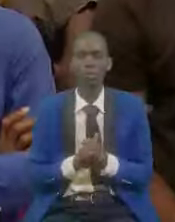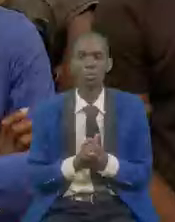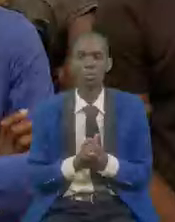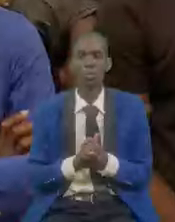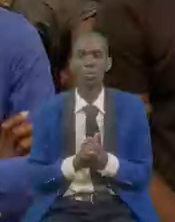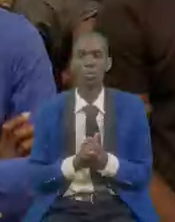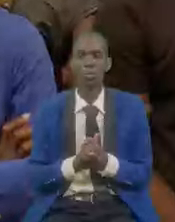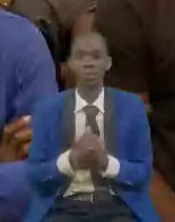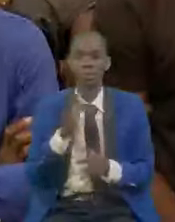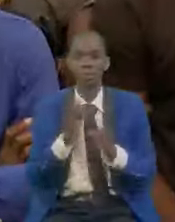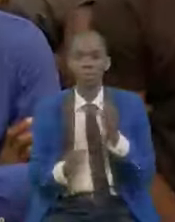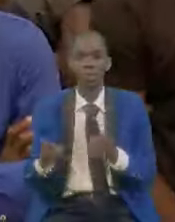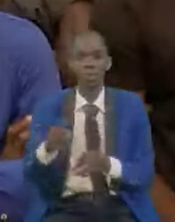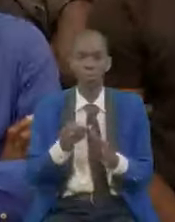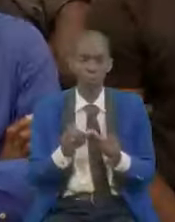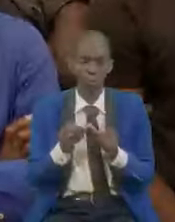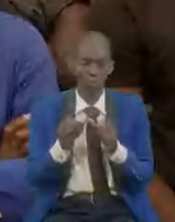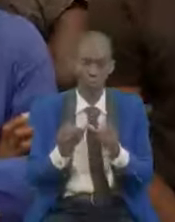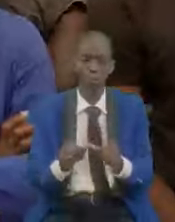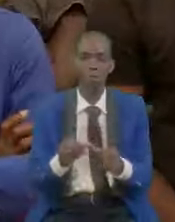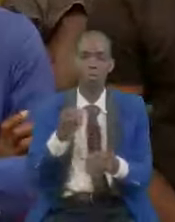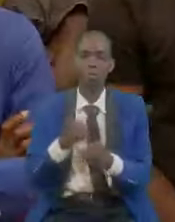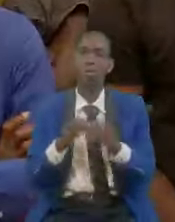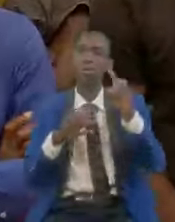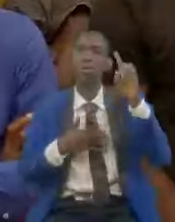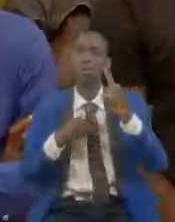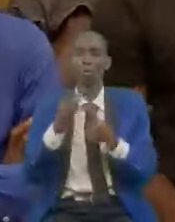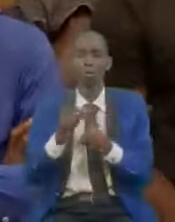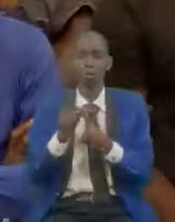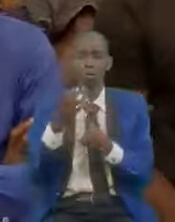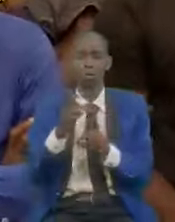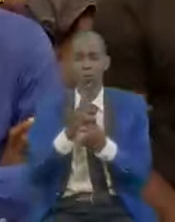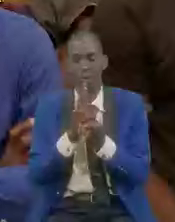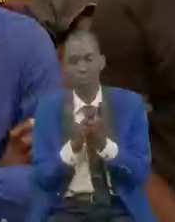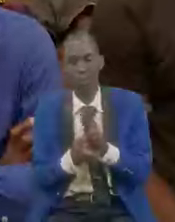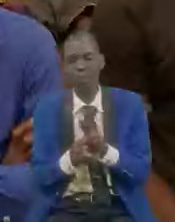If ye continue in my word of repentance,